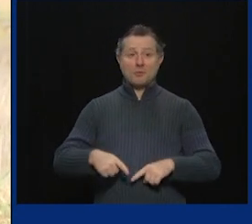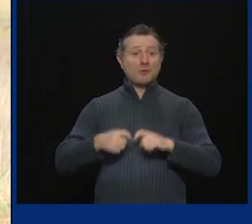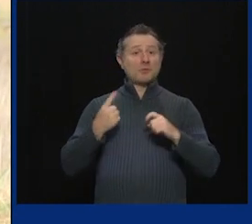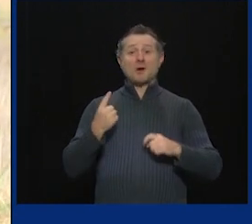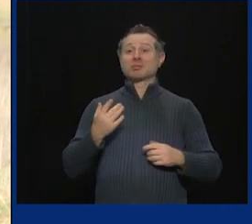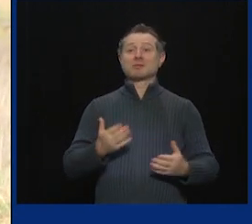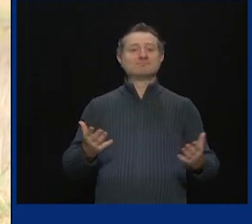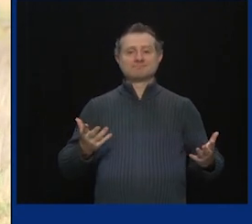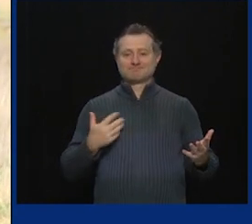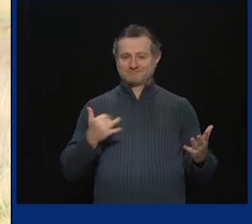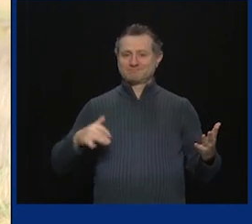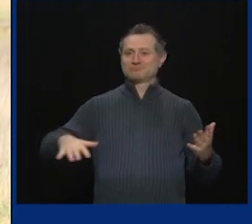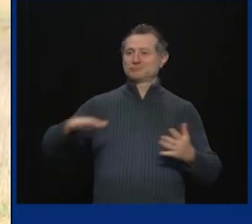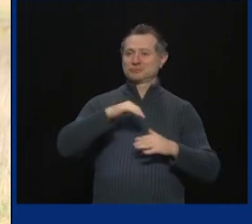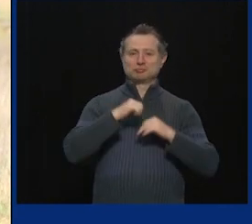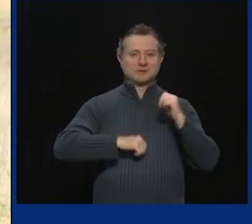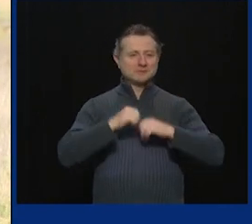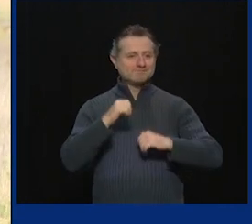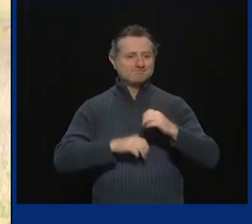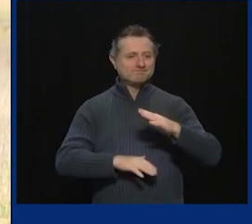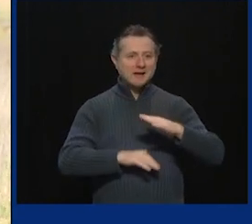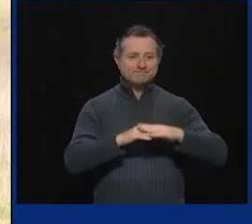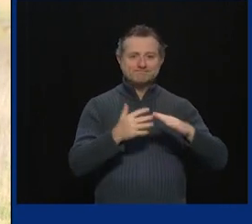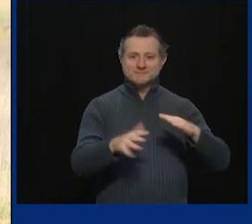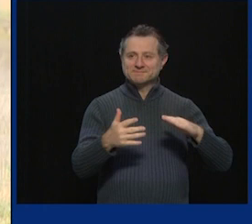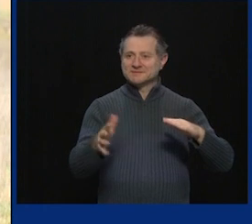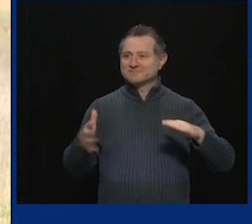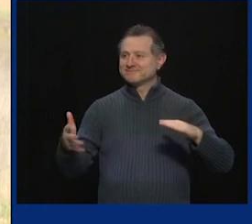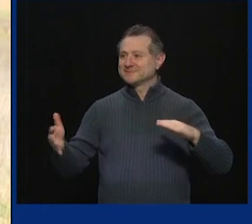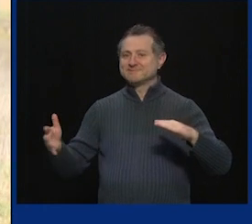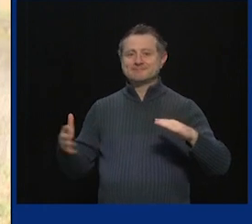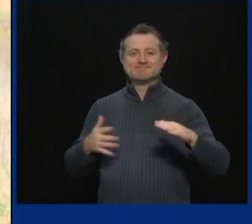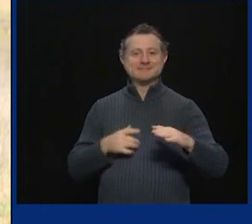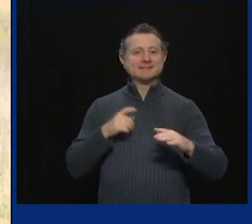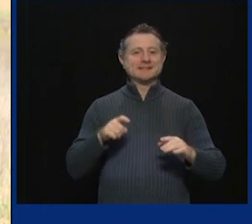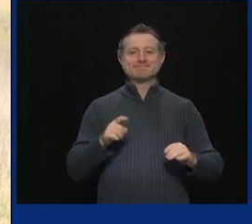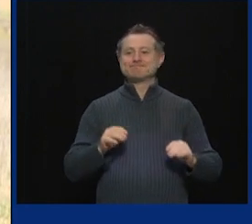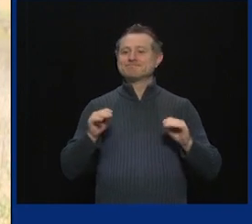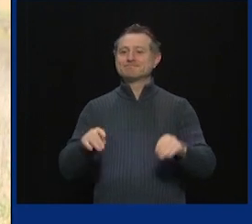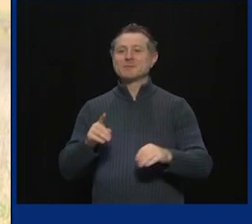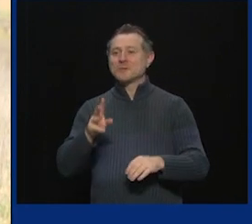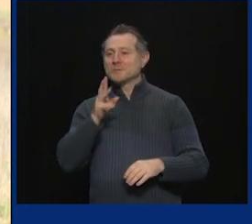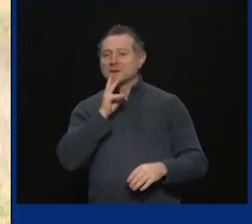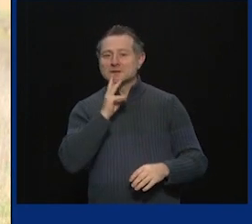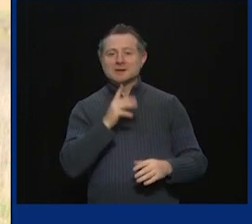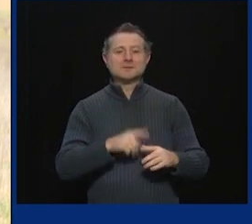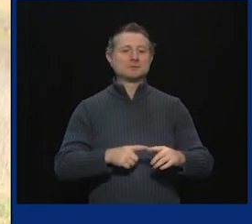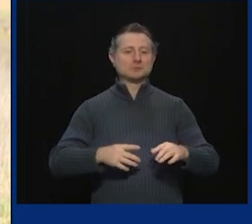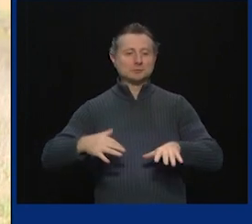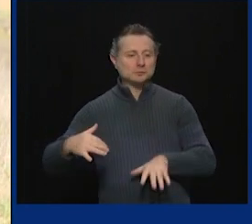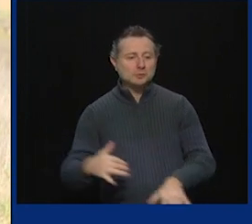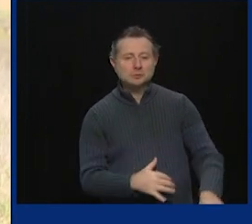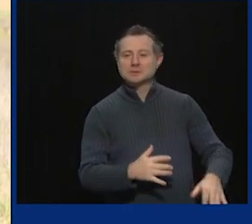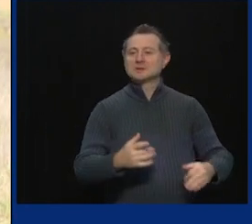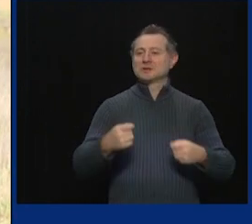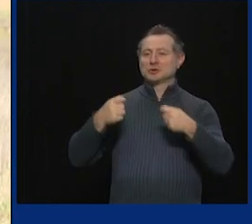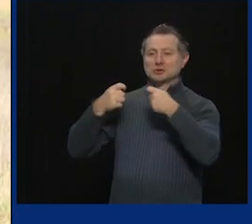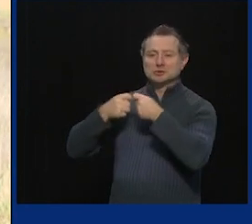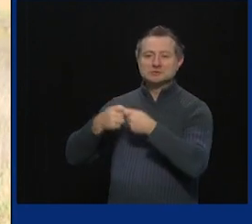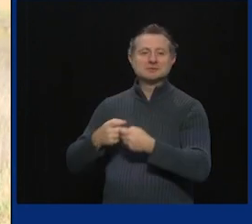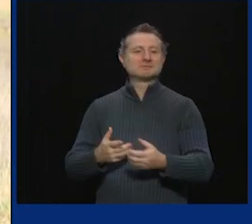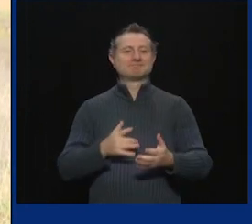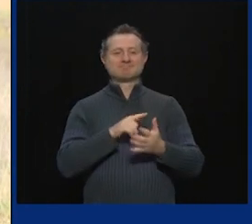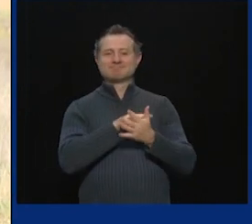site completely shovel-ready. This would have the full water, sewer, and electric at the property line for any company looking to locate here so they could move quickly to construct